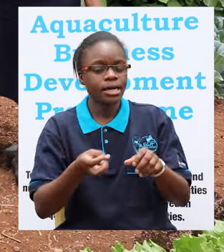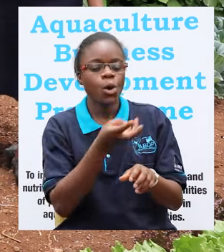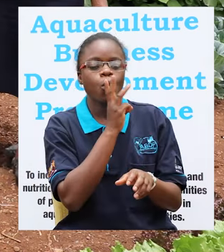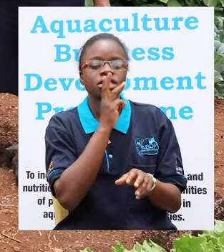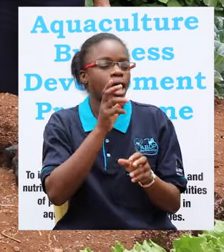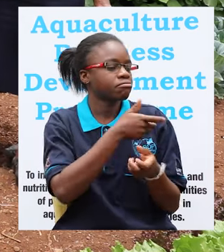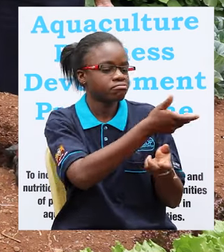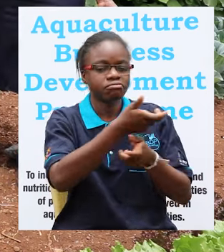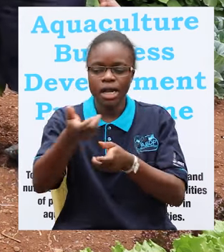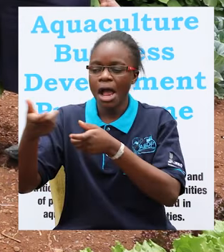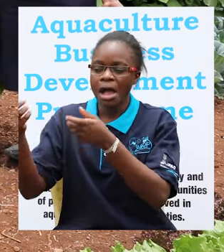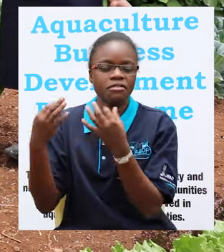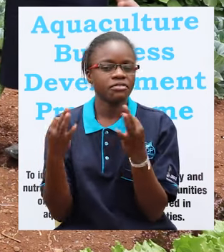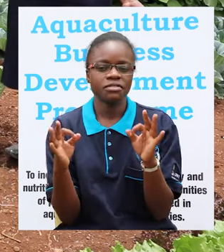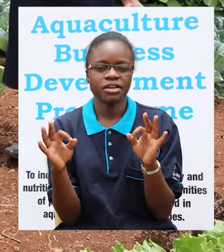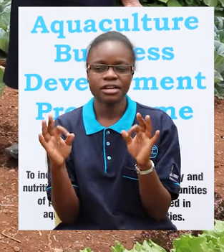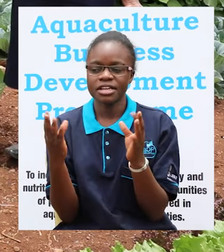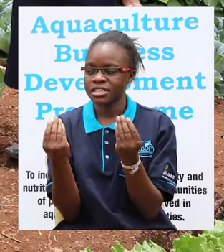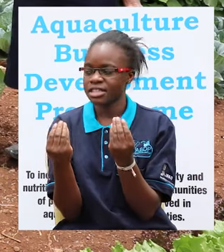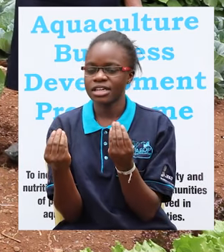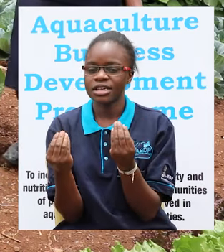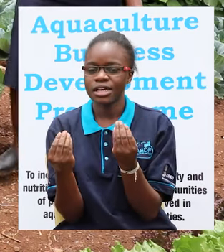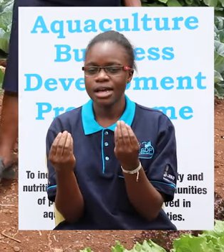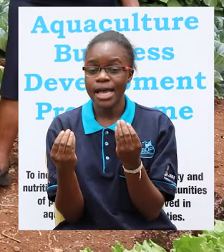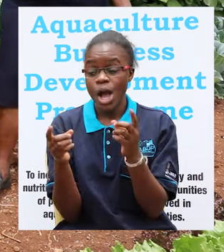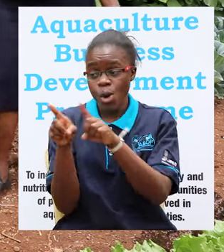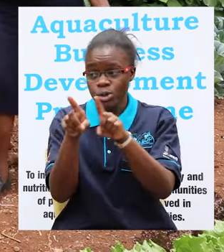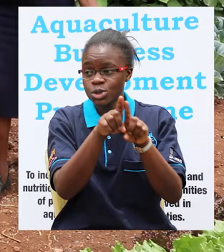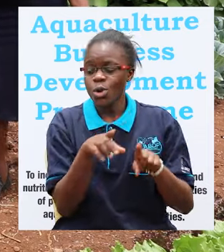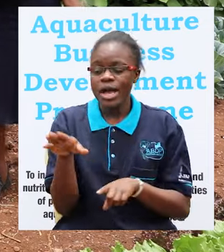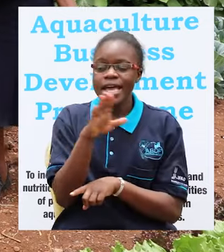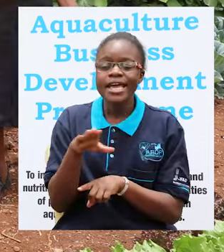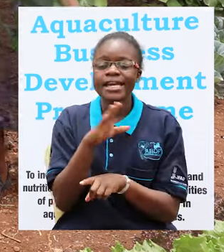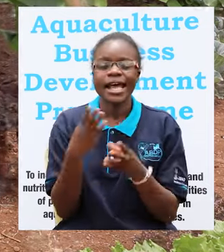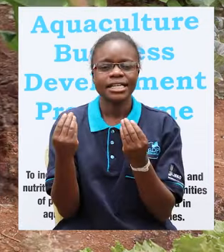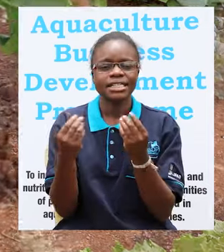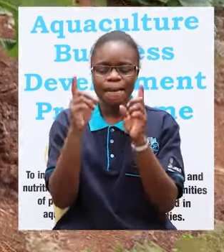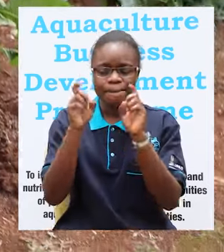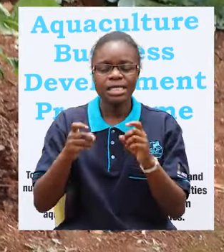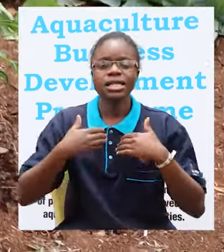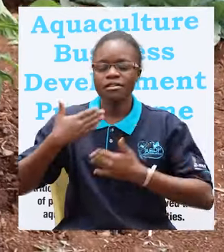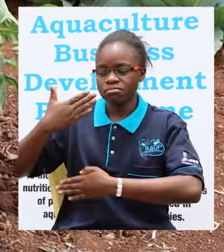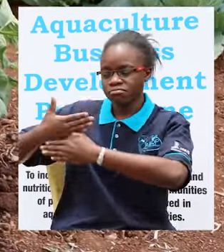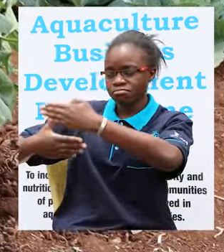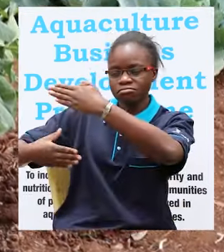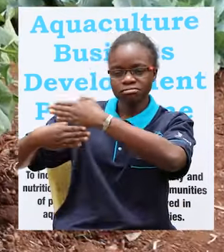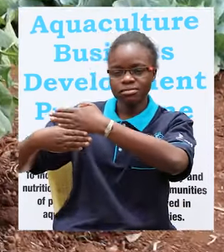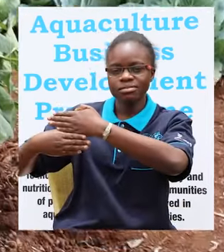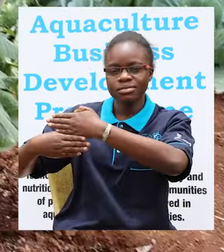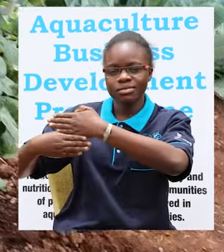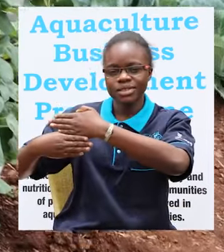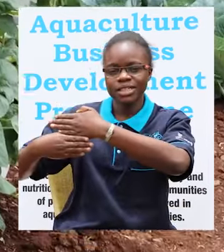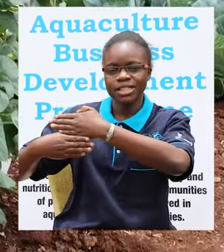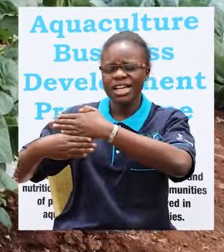be watered. It requires very little space because it can be erected along the wall, or just